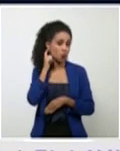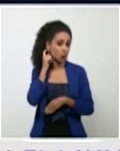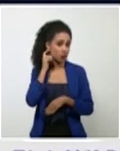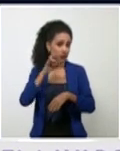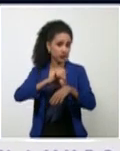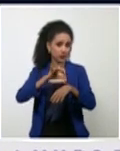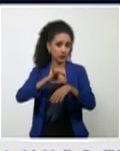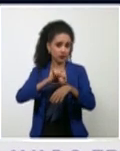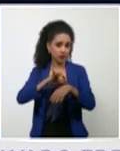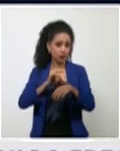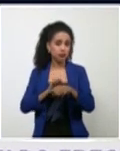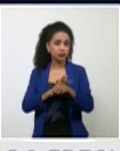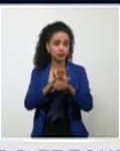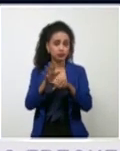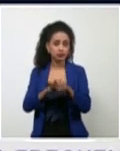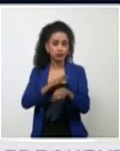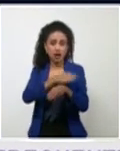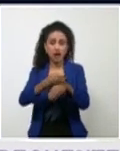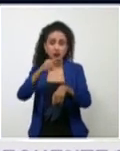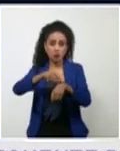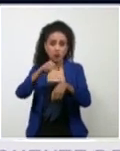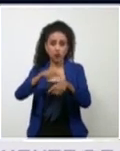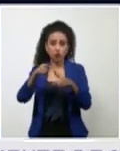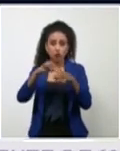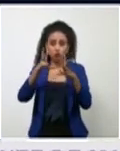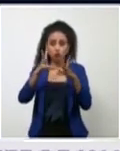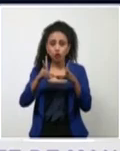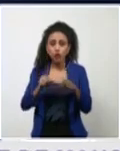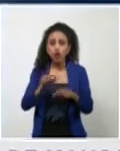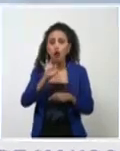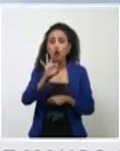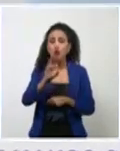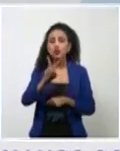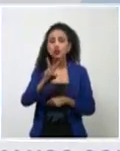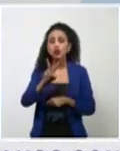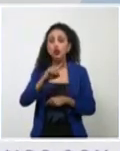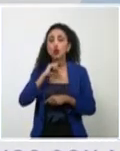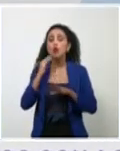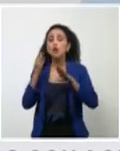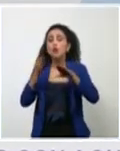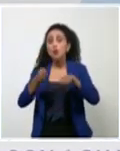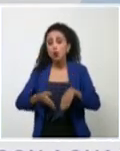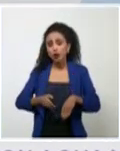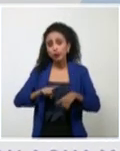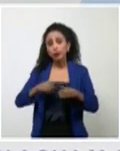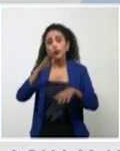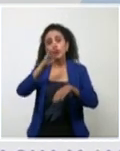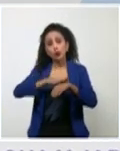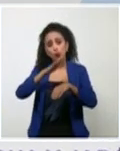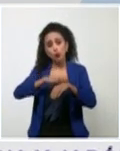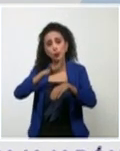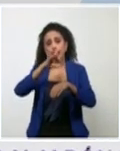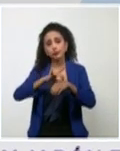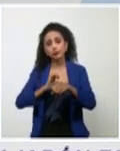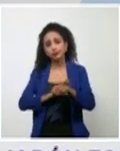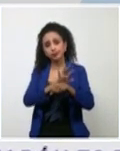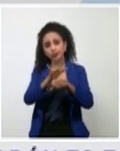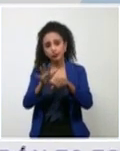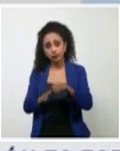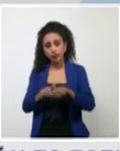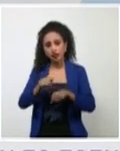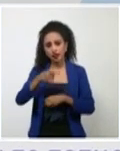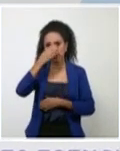the patient, and with this we have accumulated 82 deaths as a result of